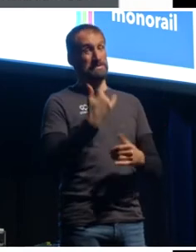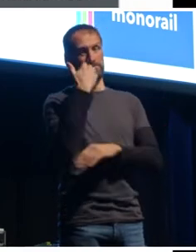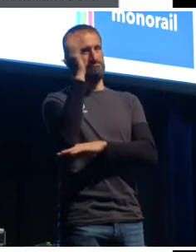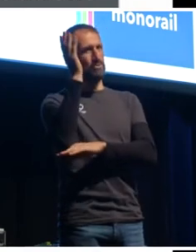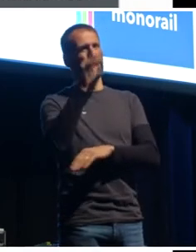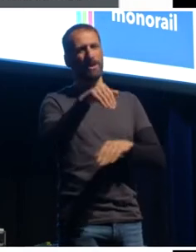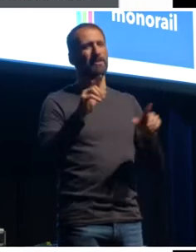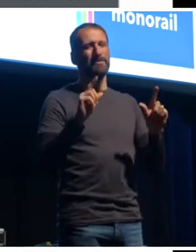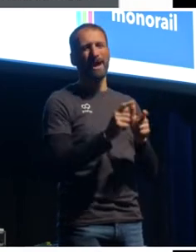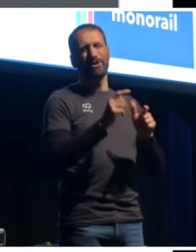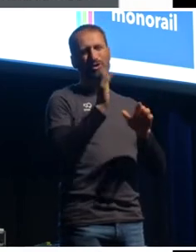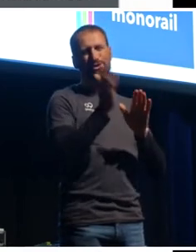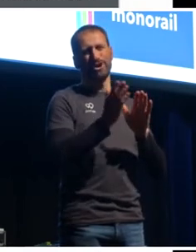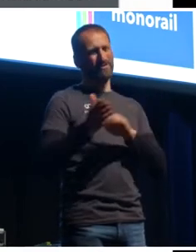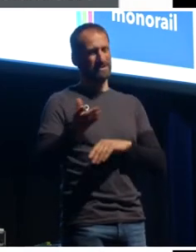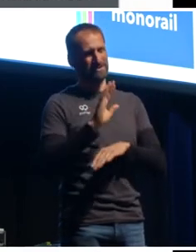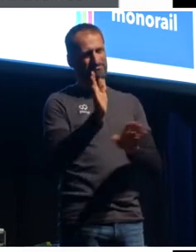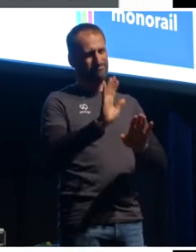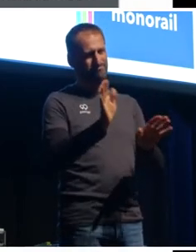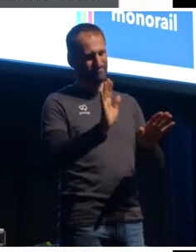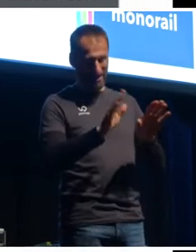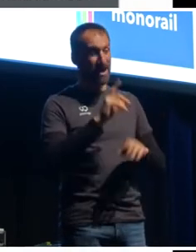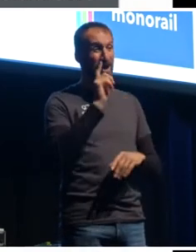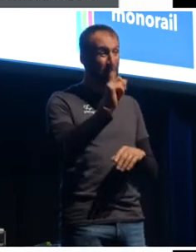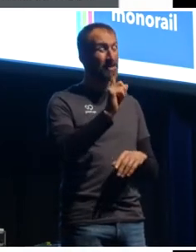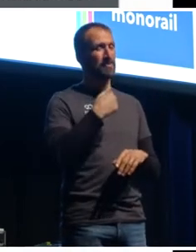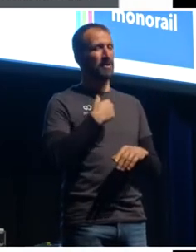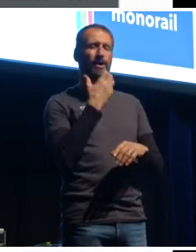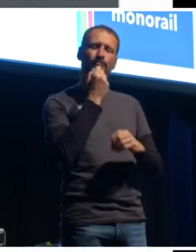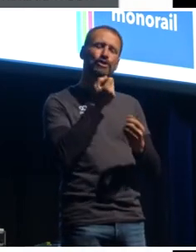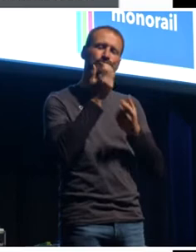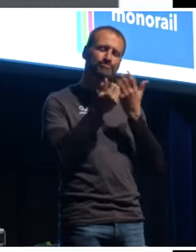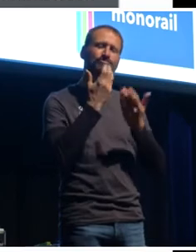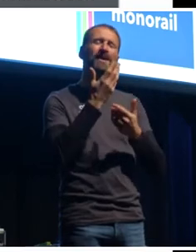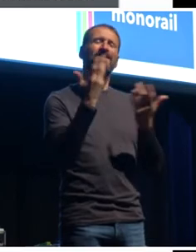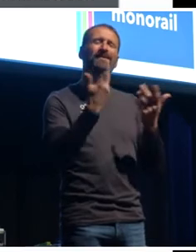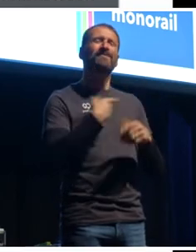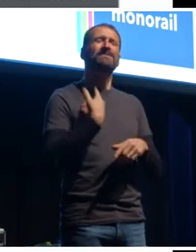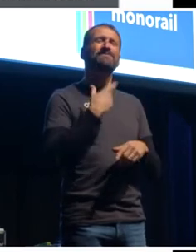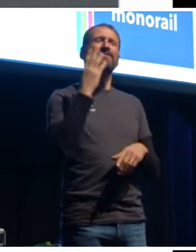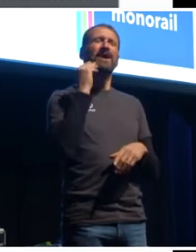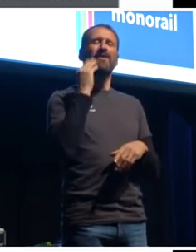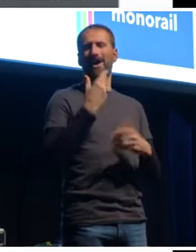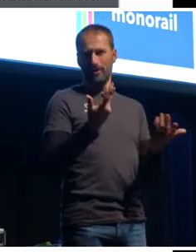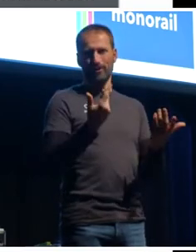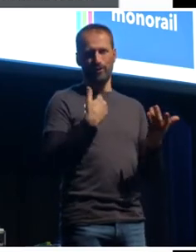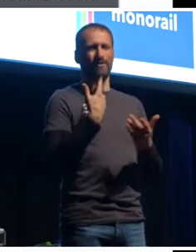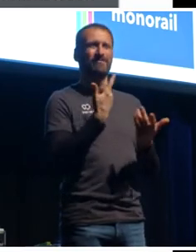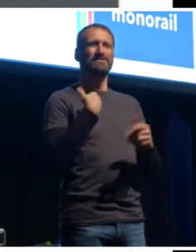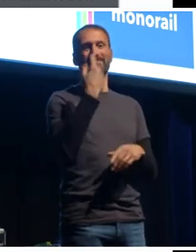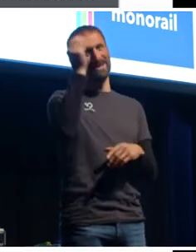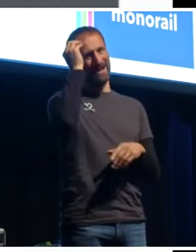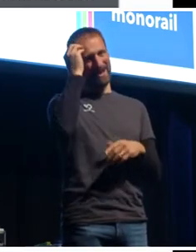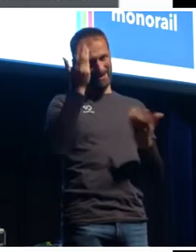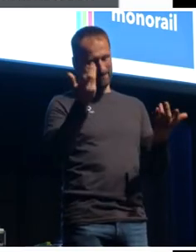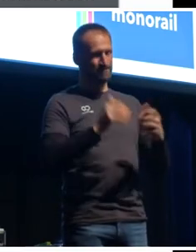I'm not here to talk about the merits of using microservices, but to tell you a little bit of what the things that we experimented with and the lessons we learned from it.